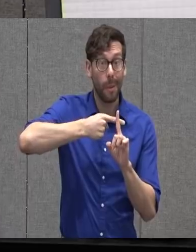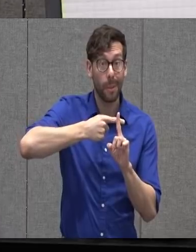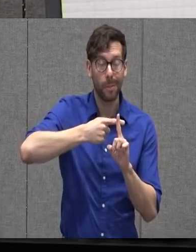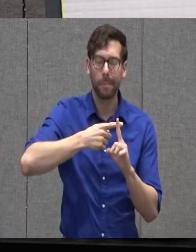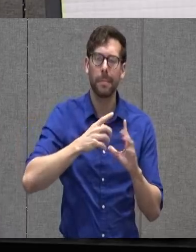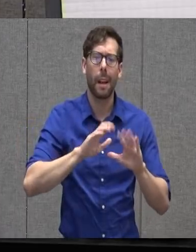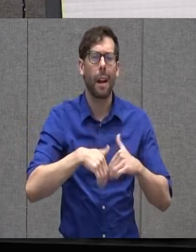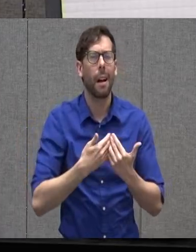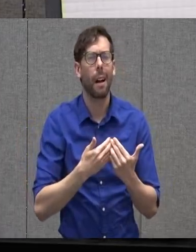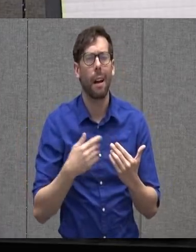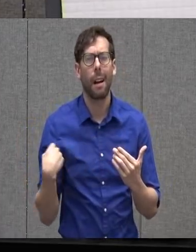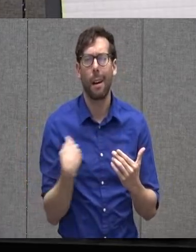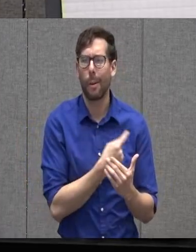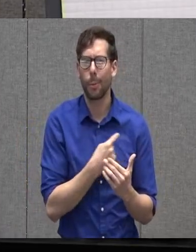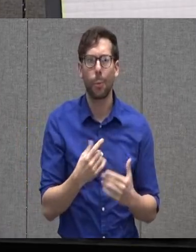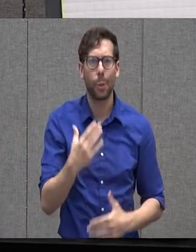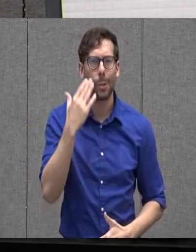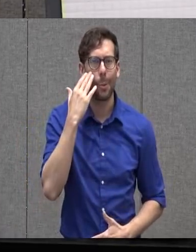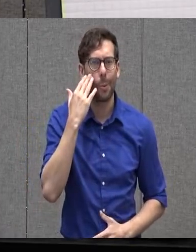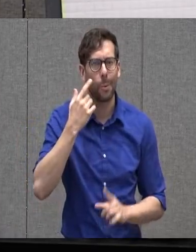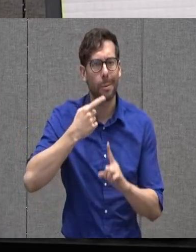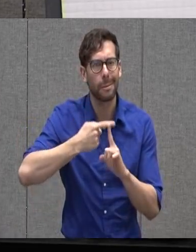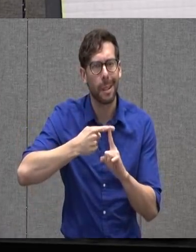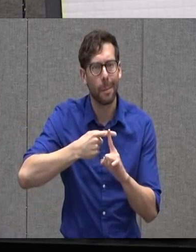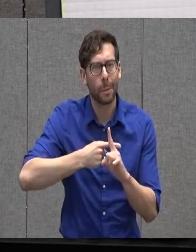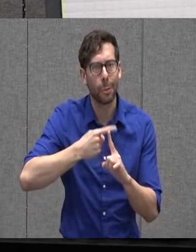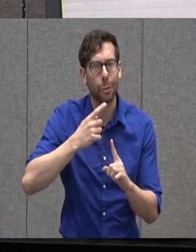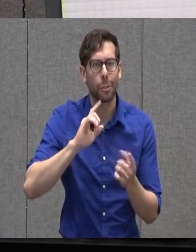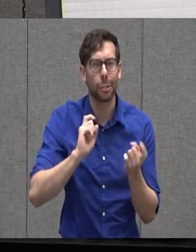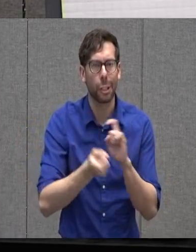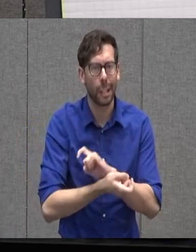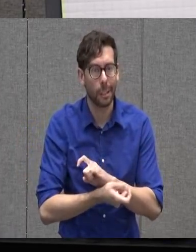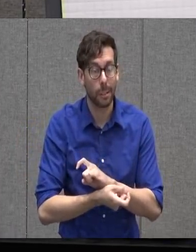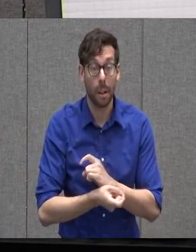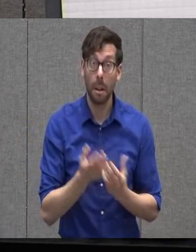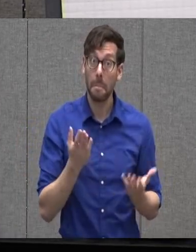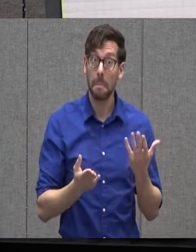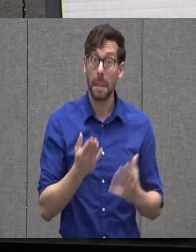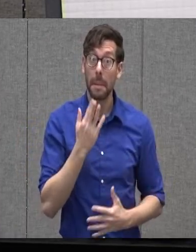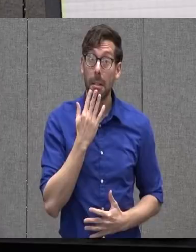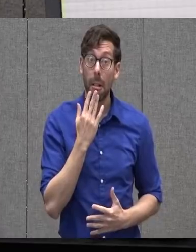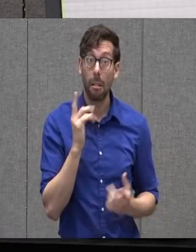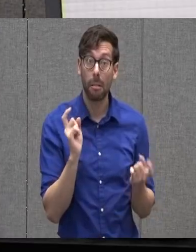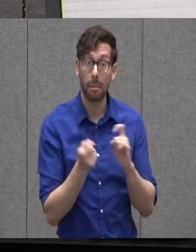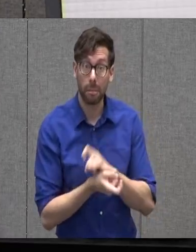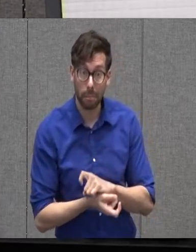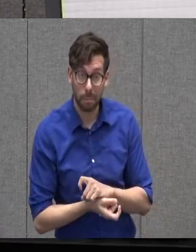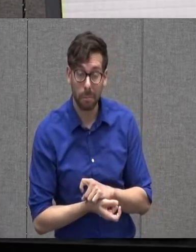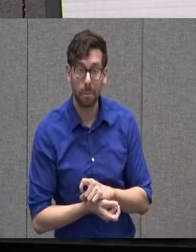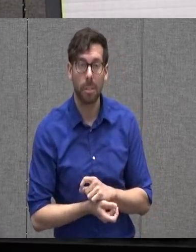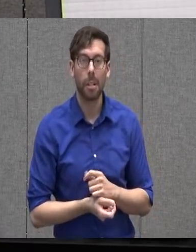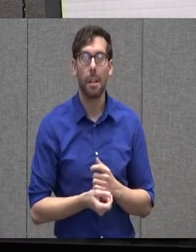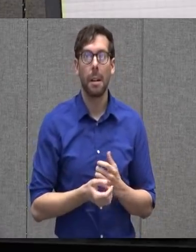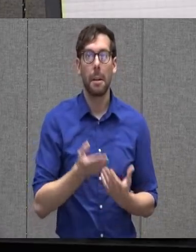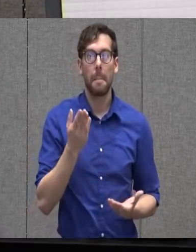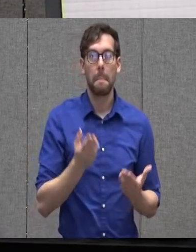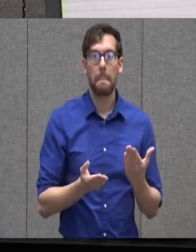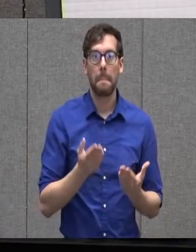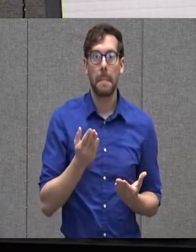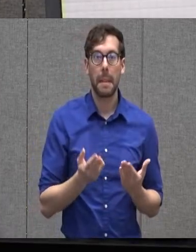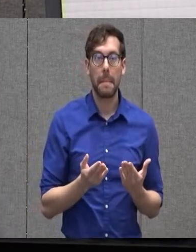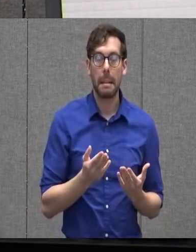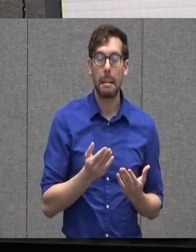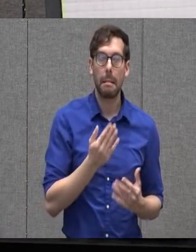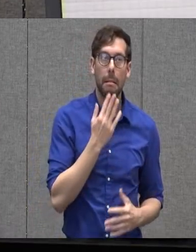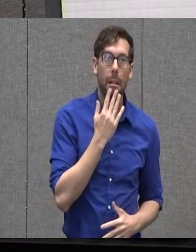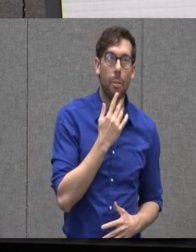has changed? Maybe the color changed, and maybe the color is red